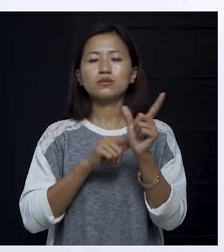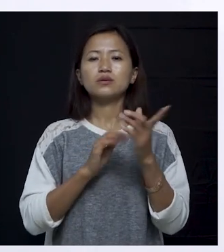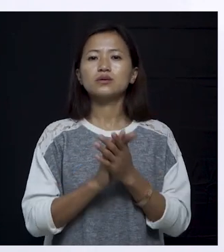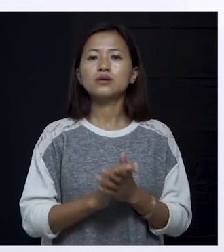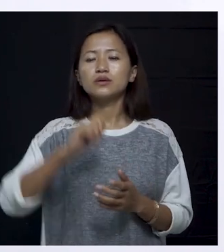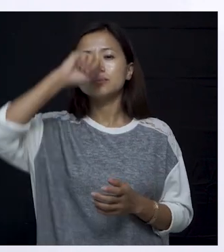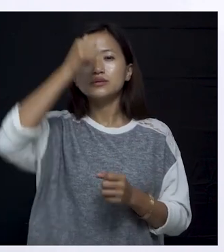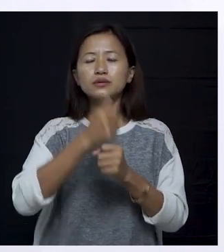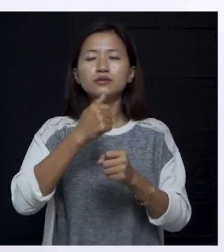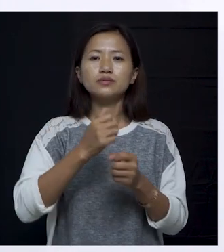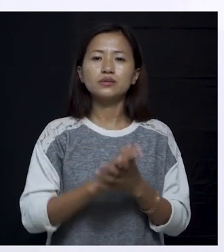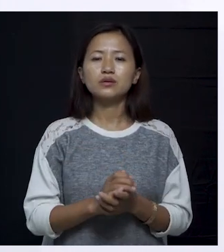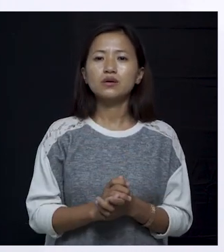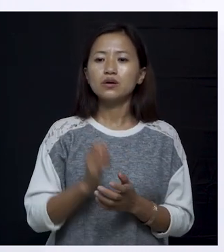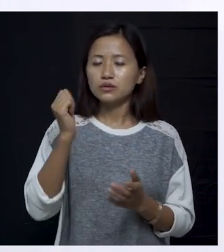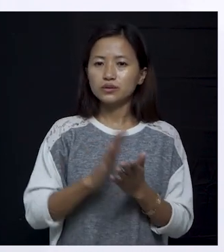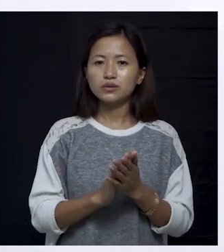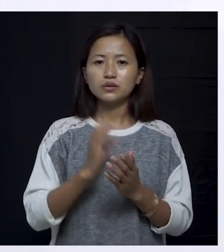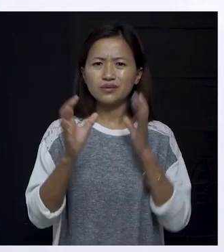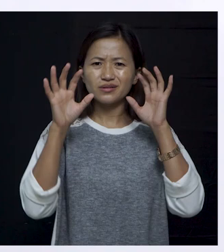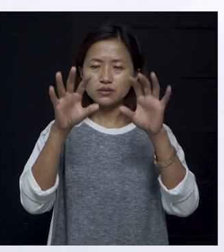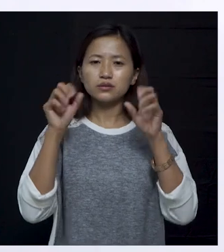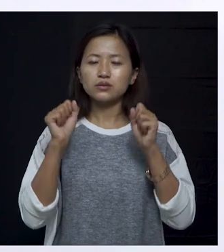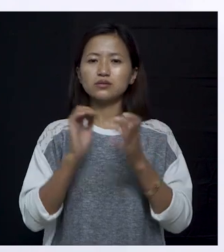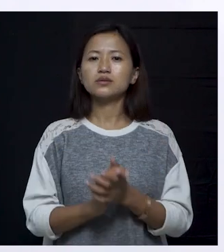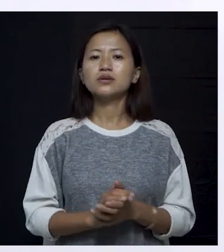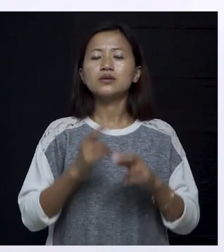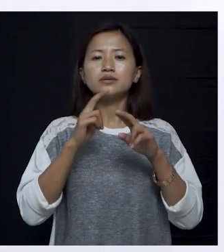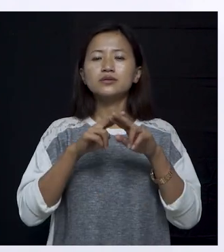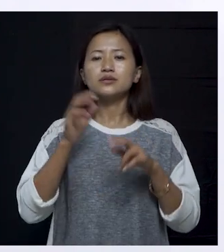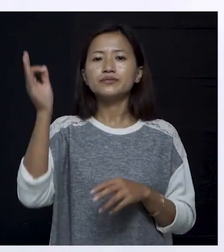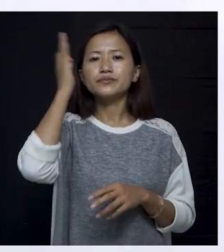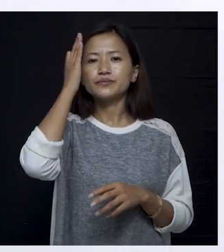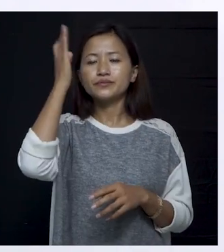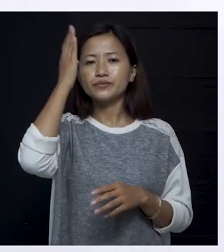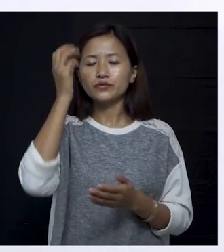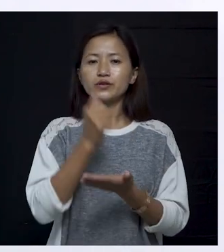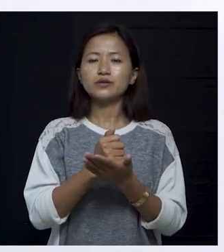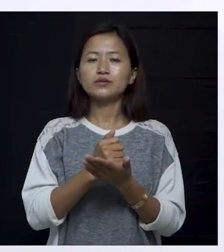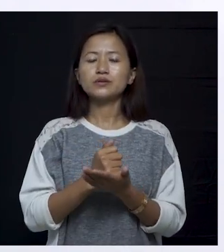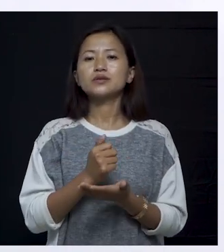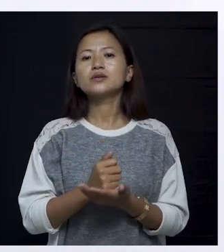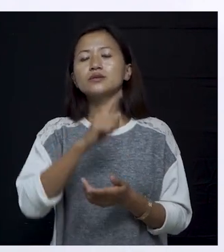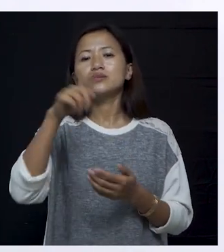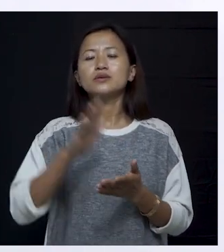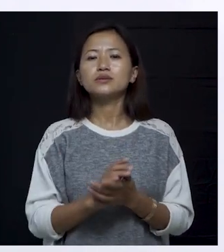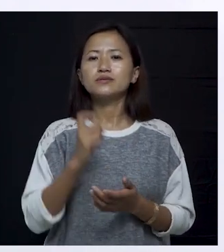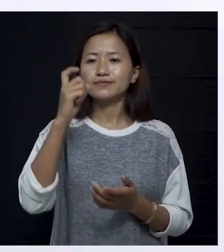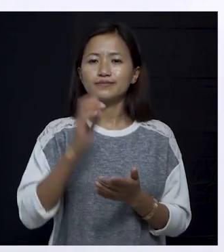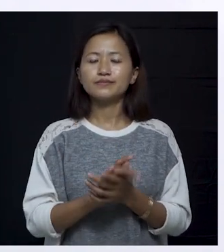the Indian government also, that is the constitution, they came up with the fundamental rights. So we have seven fundamental